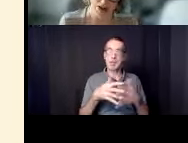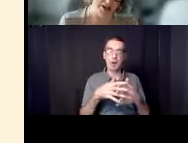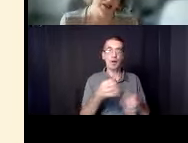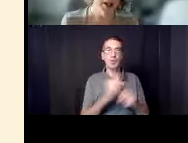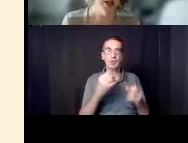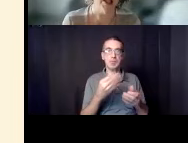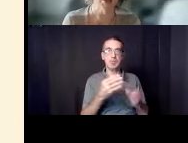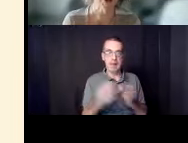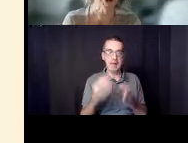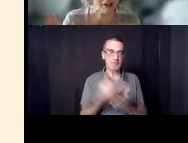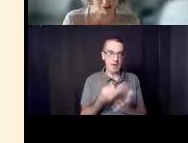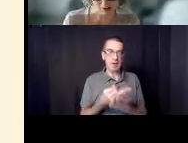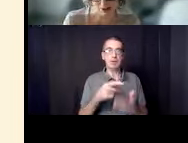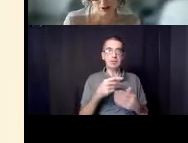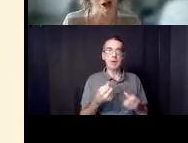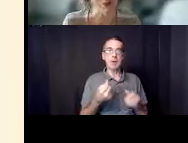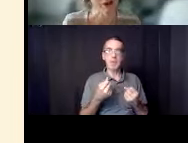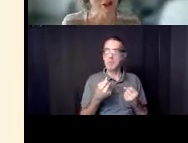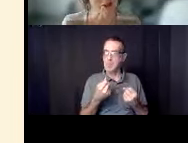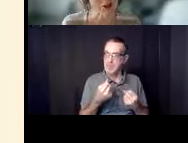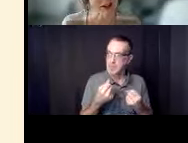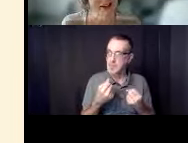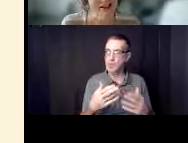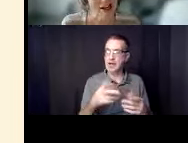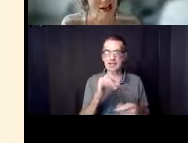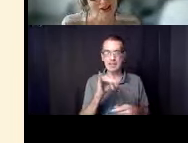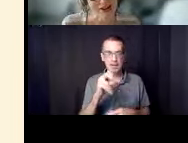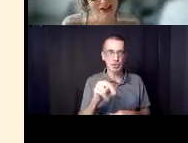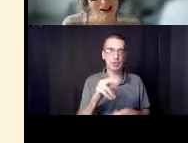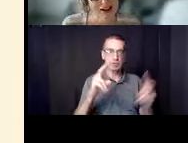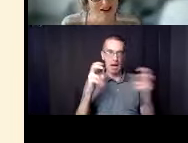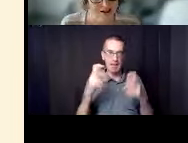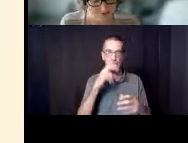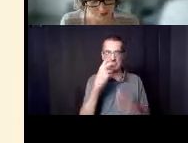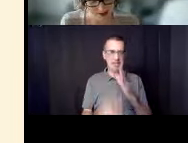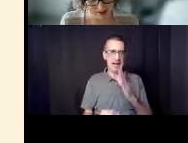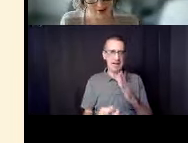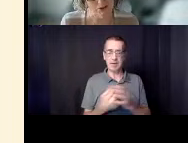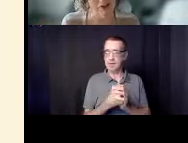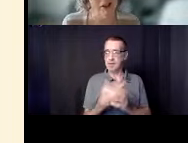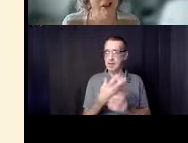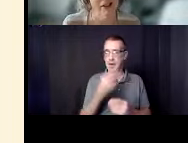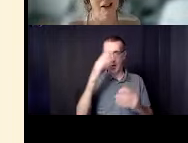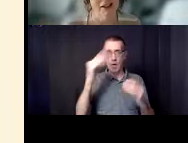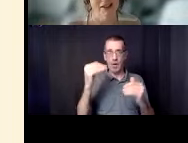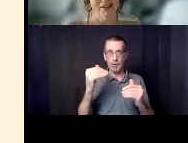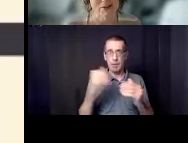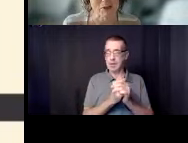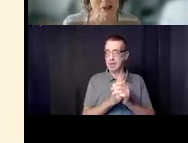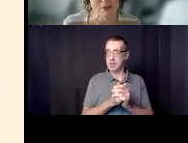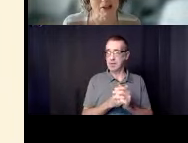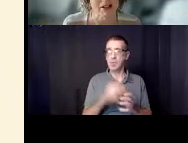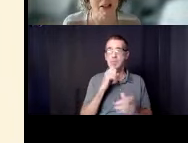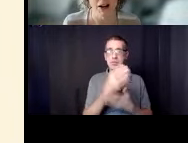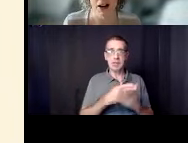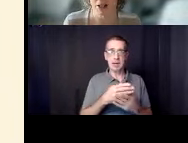Plan funds. It's a multi-dimensional topic, so we're going to dive in and hopefully there will